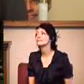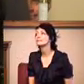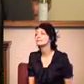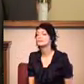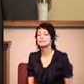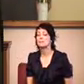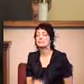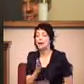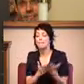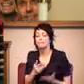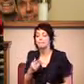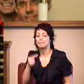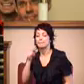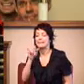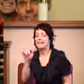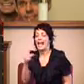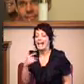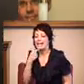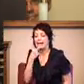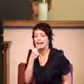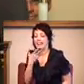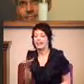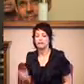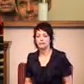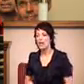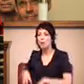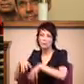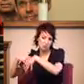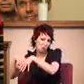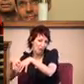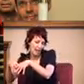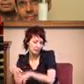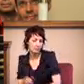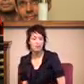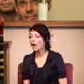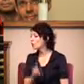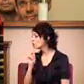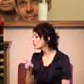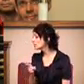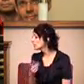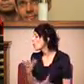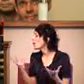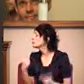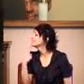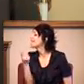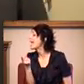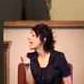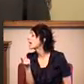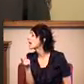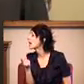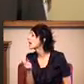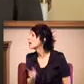Some gay thing. It was the parade. I said, oh, really? What did you say to her?